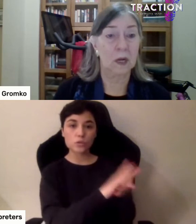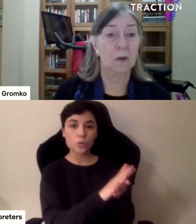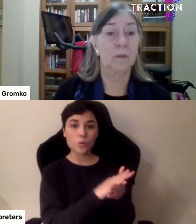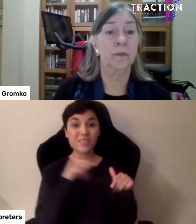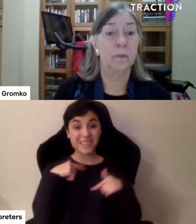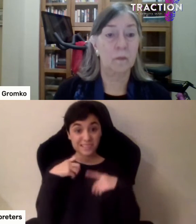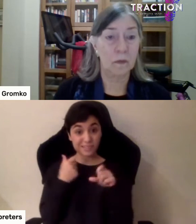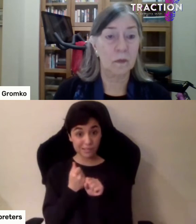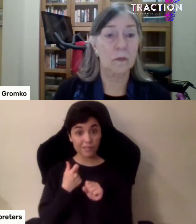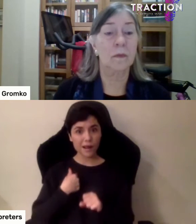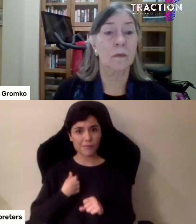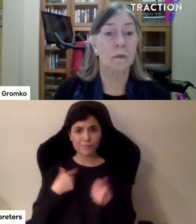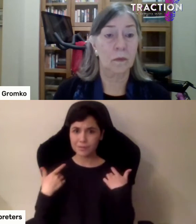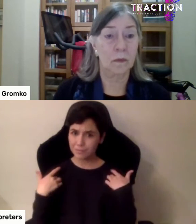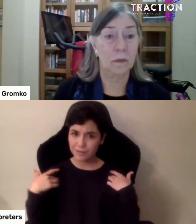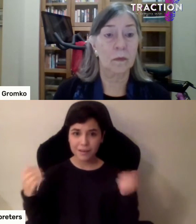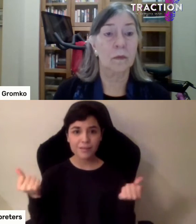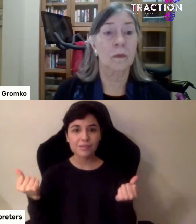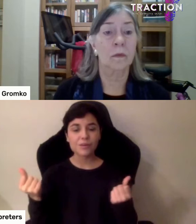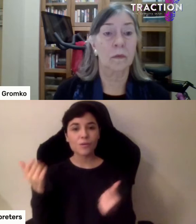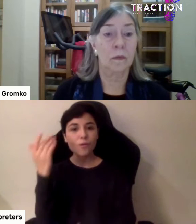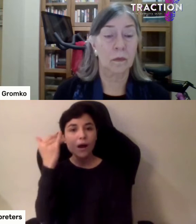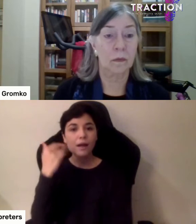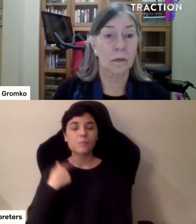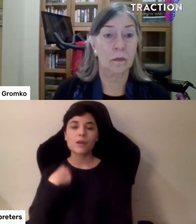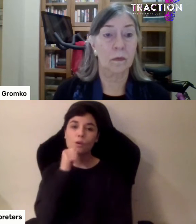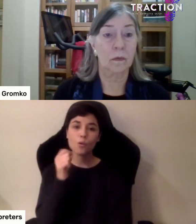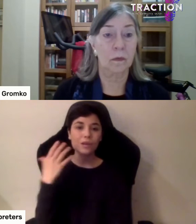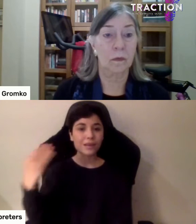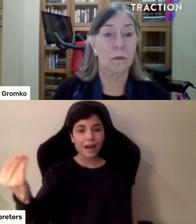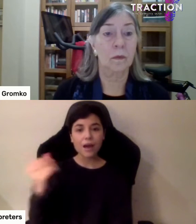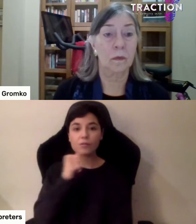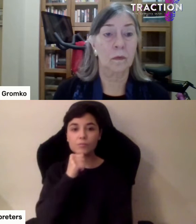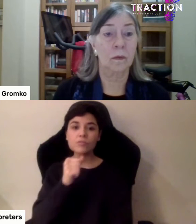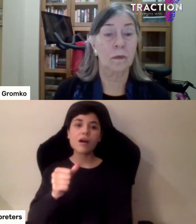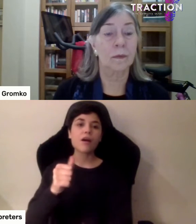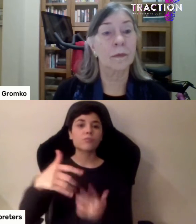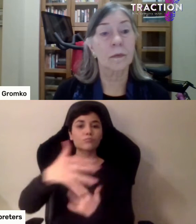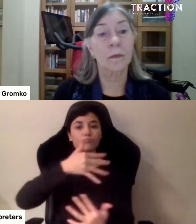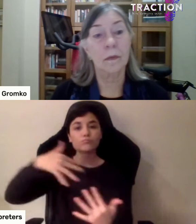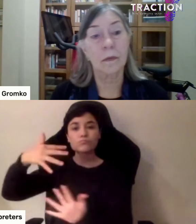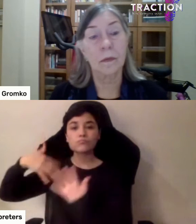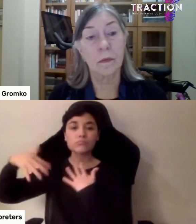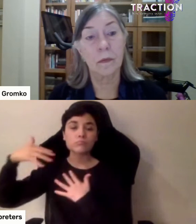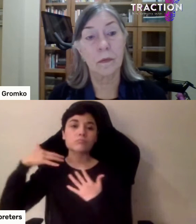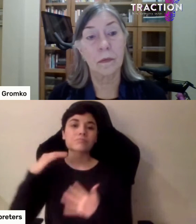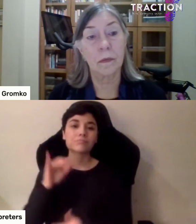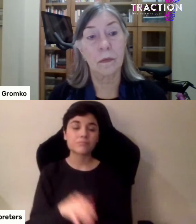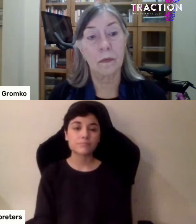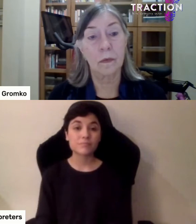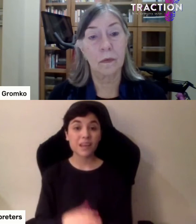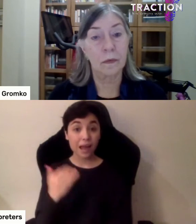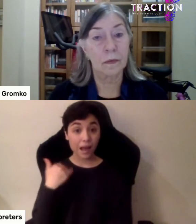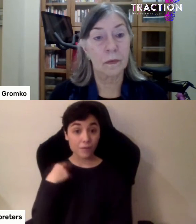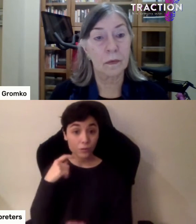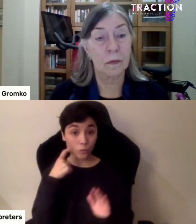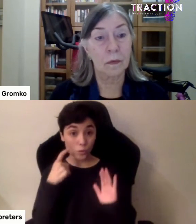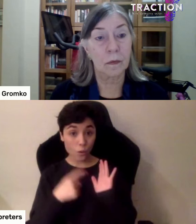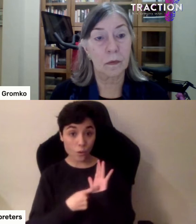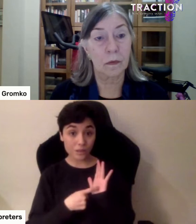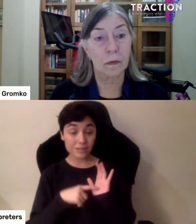people to get things. Have you noticed, and again, it's kind of away from the vaccine, but have you noticed changes in